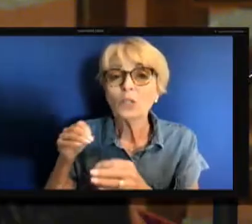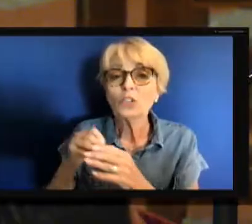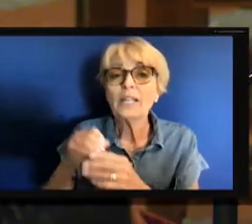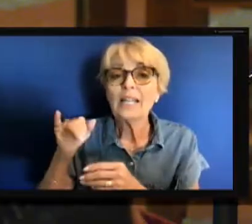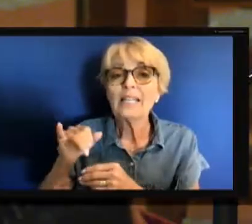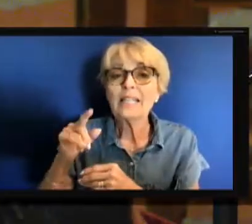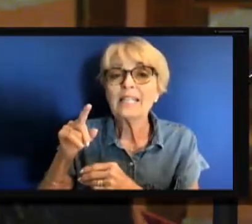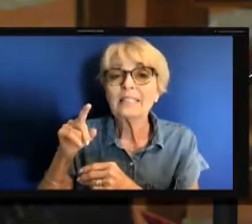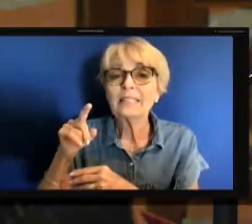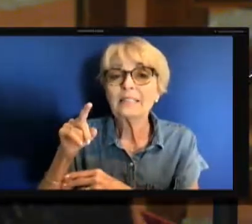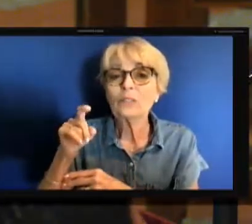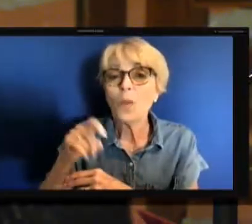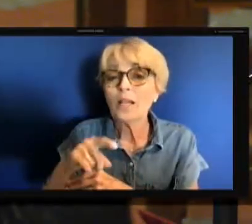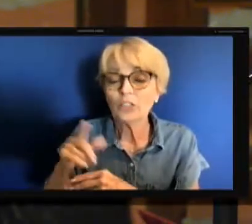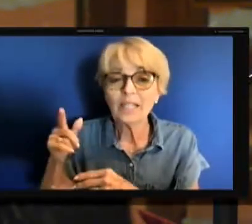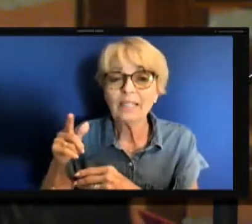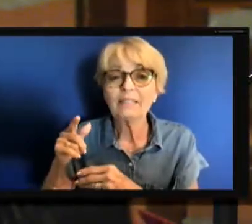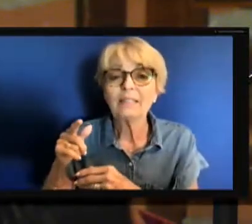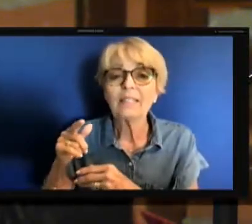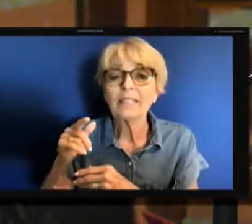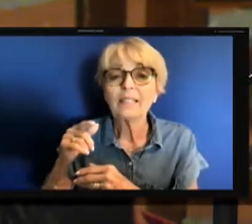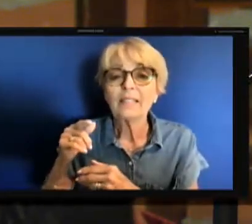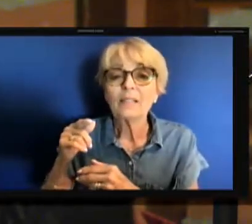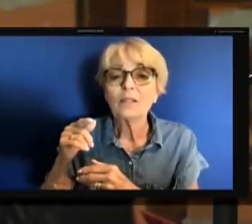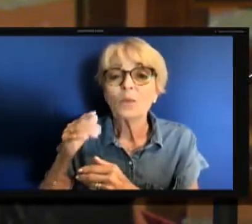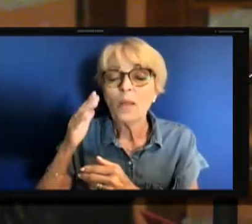documentation. I would just return to